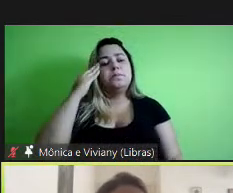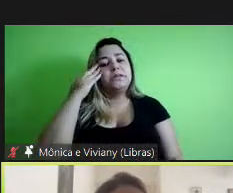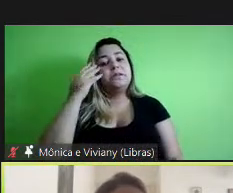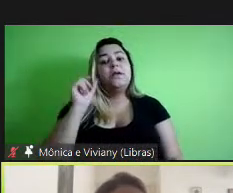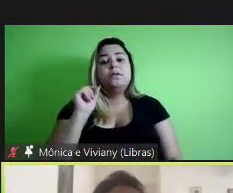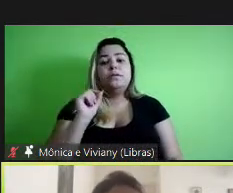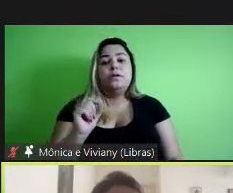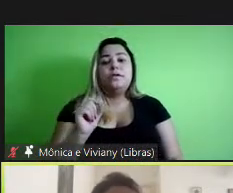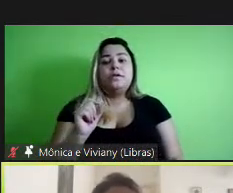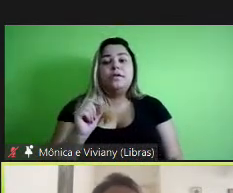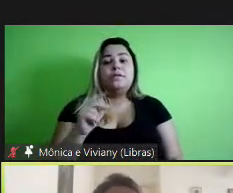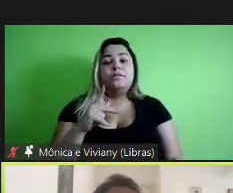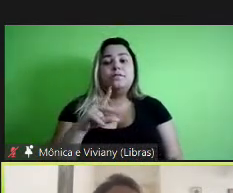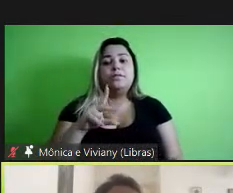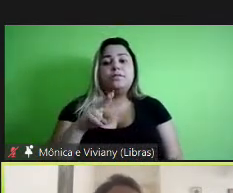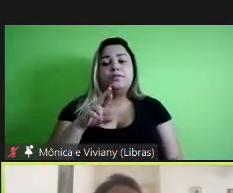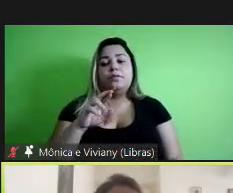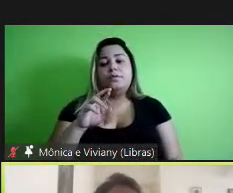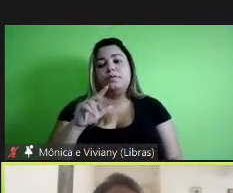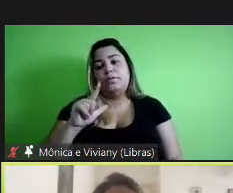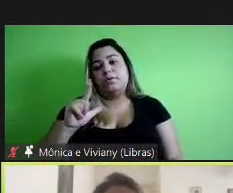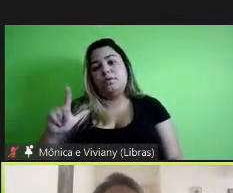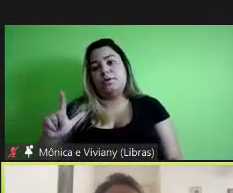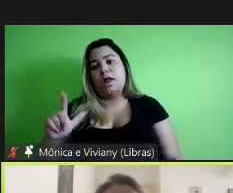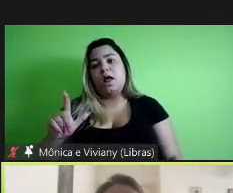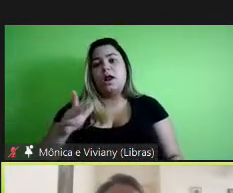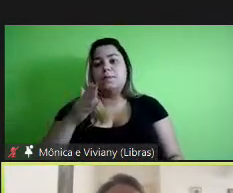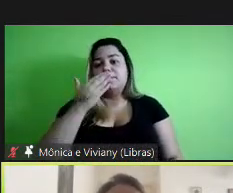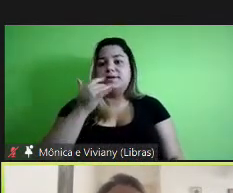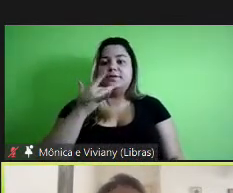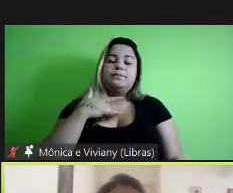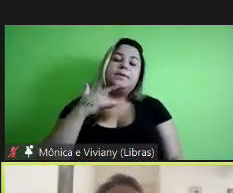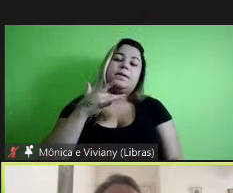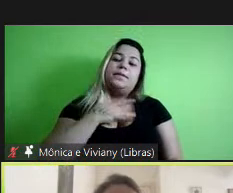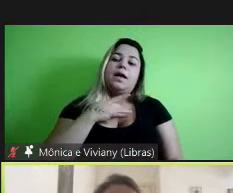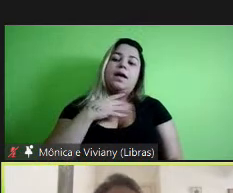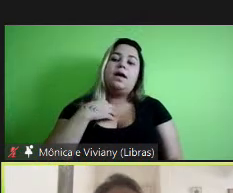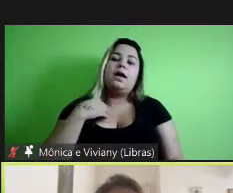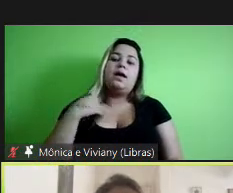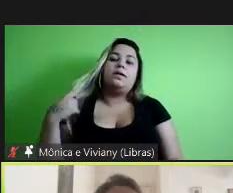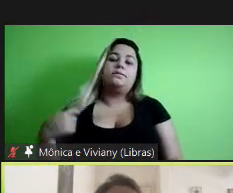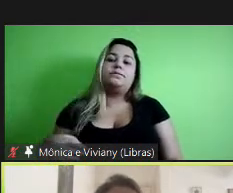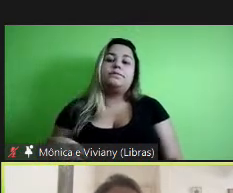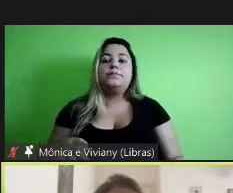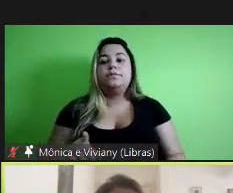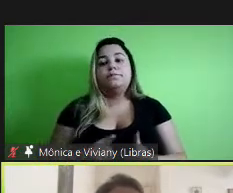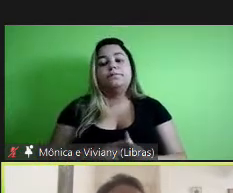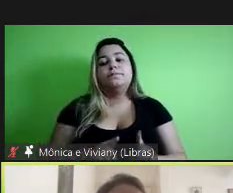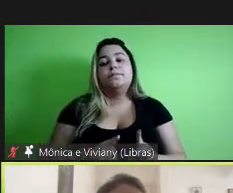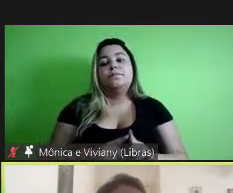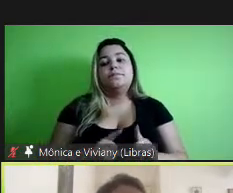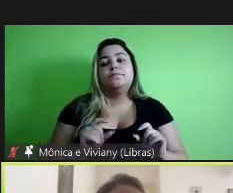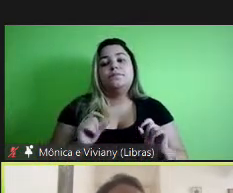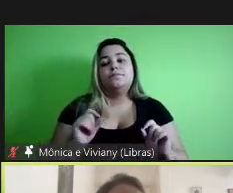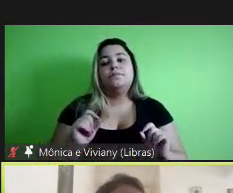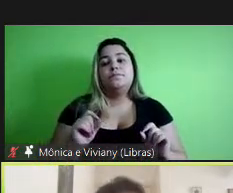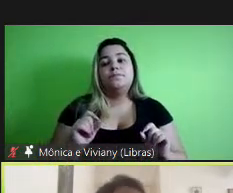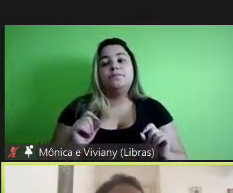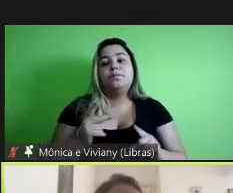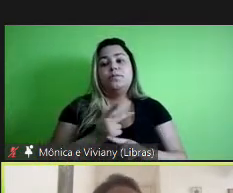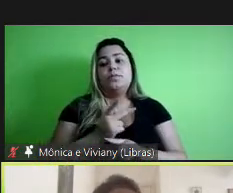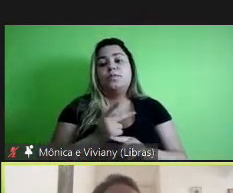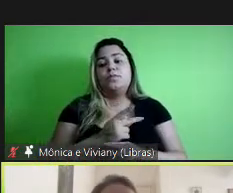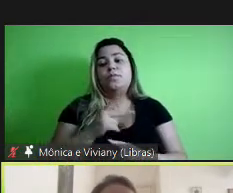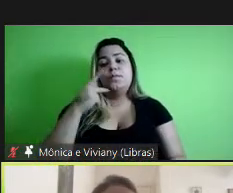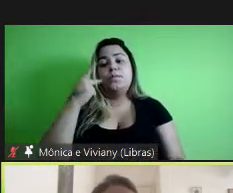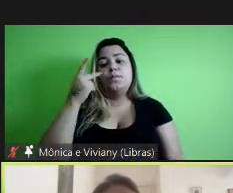also like to think about that there needs to be a rural plan to think about health nutrition and also management of